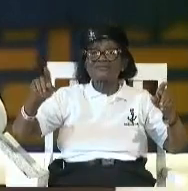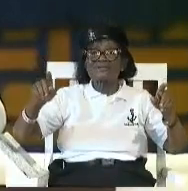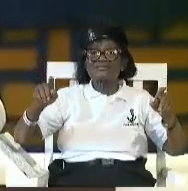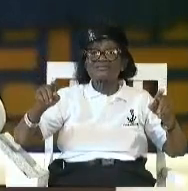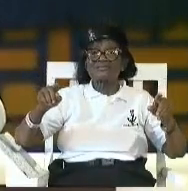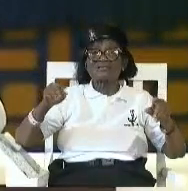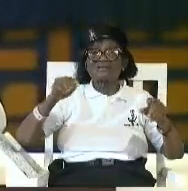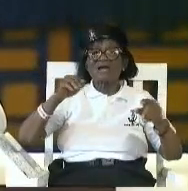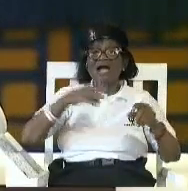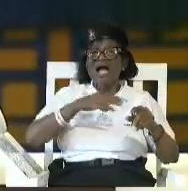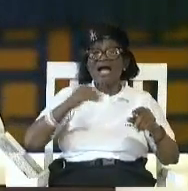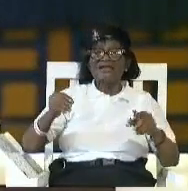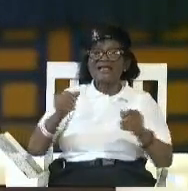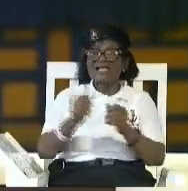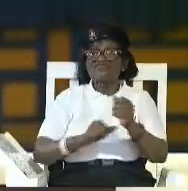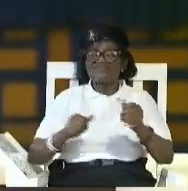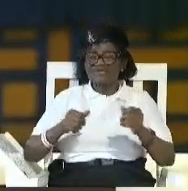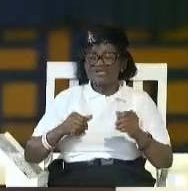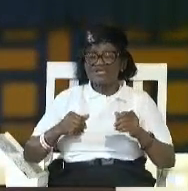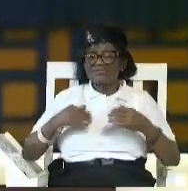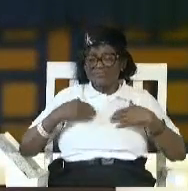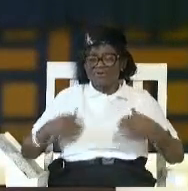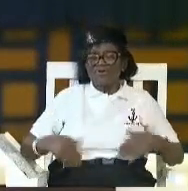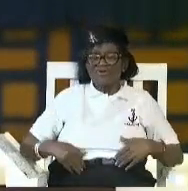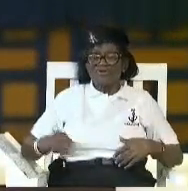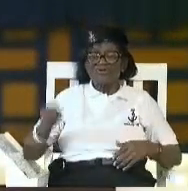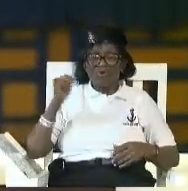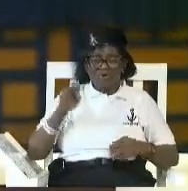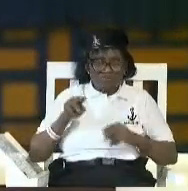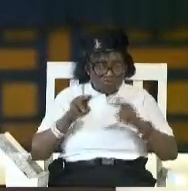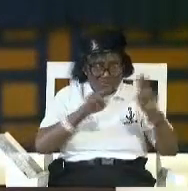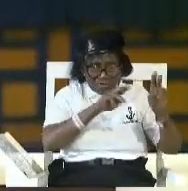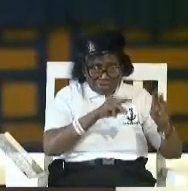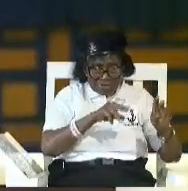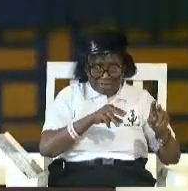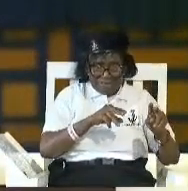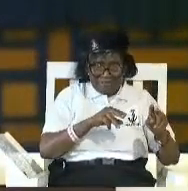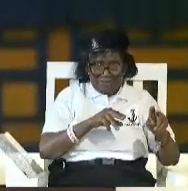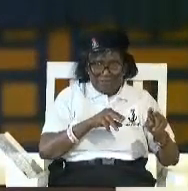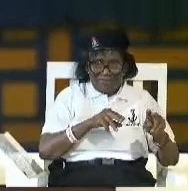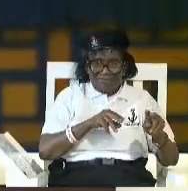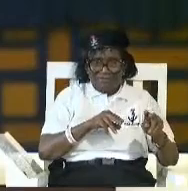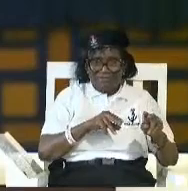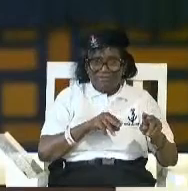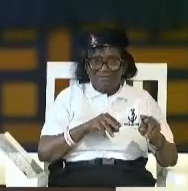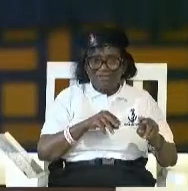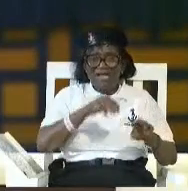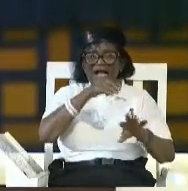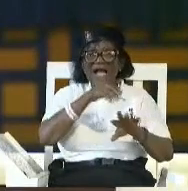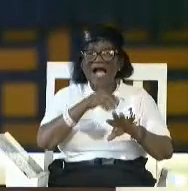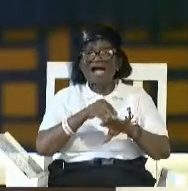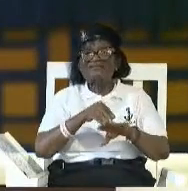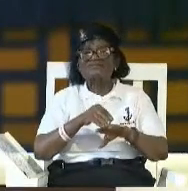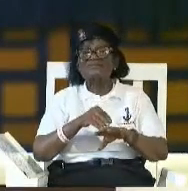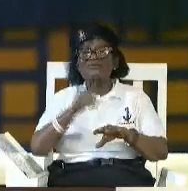And everybody was looking at me and wondering, has he gone